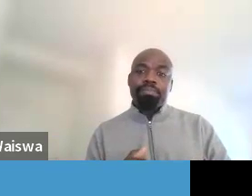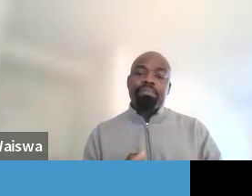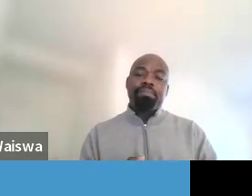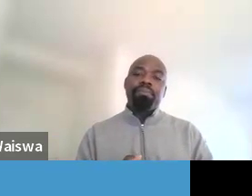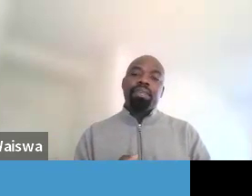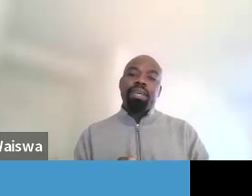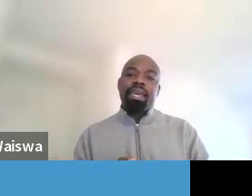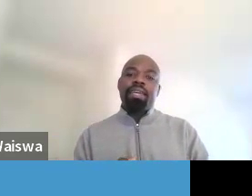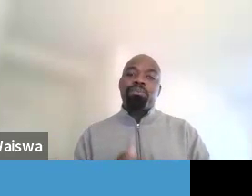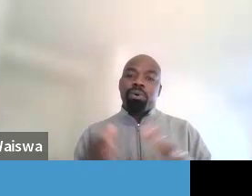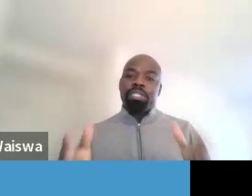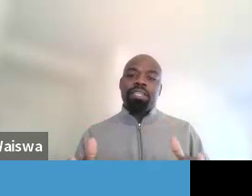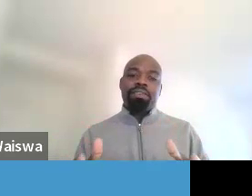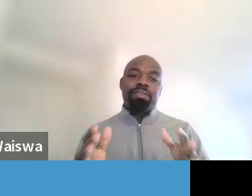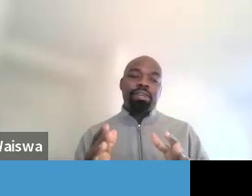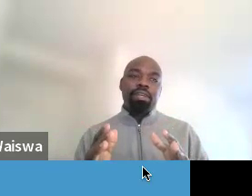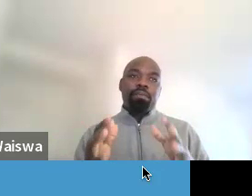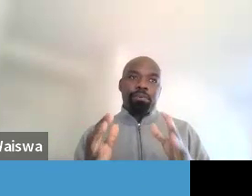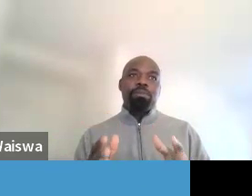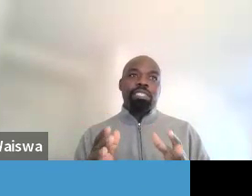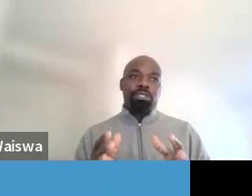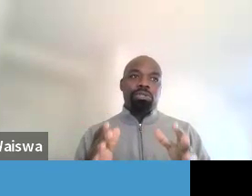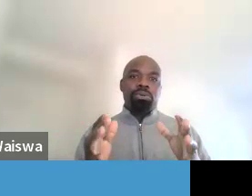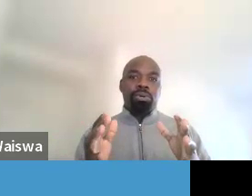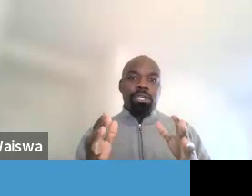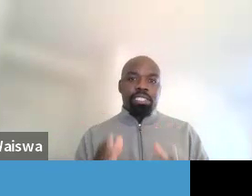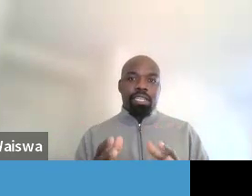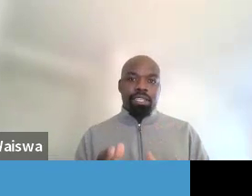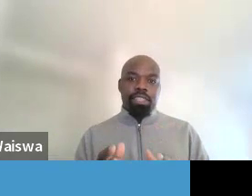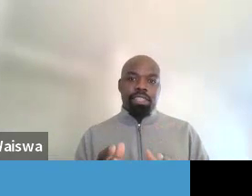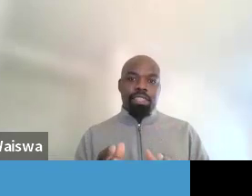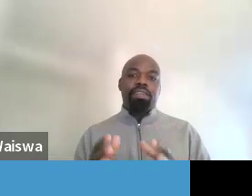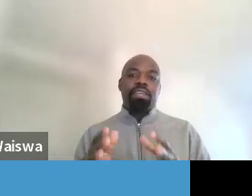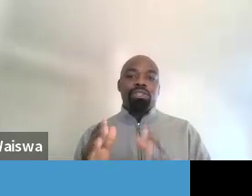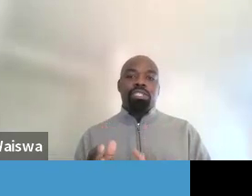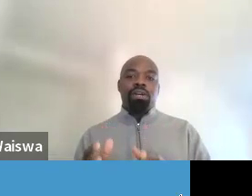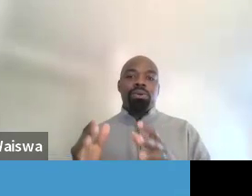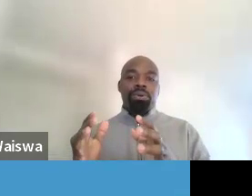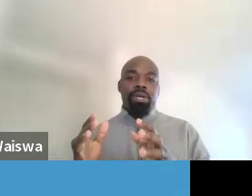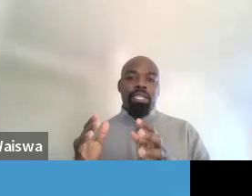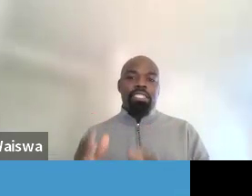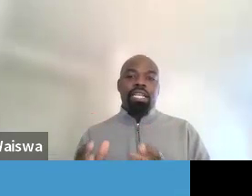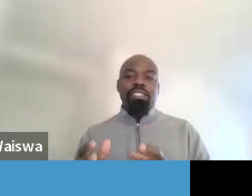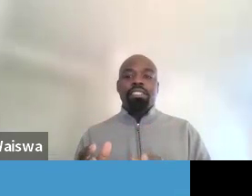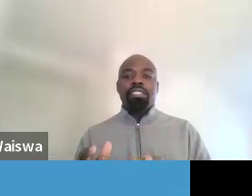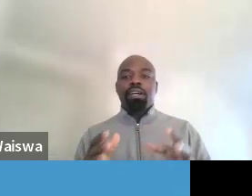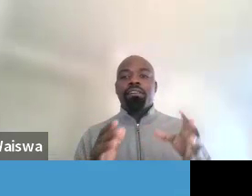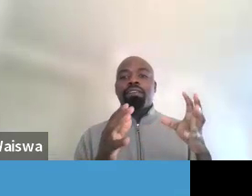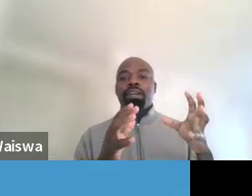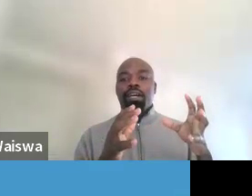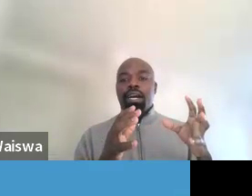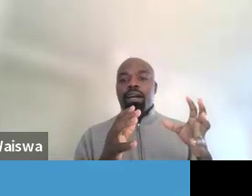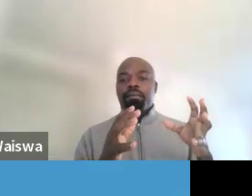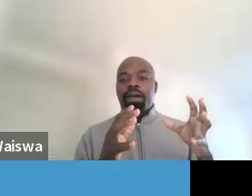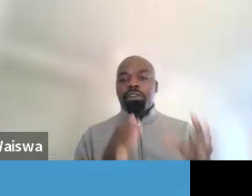UHC, and world leaders promised to do certain things to tackle the challenges